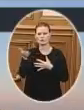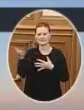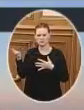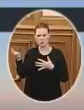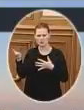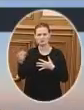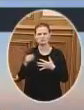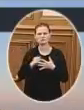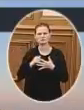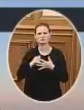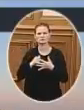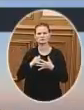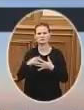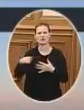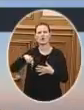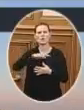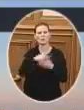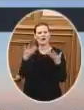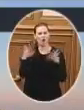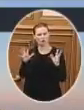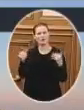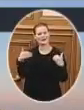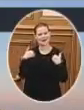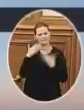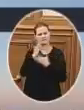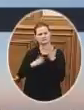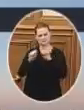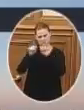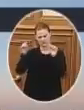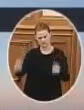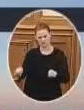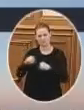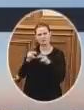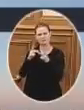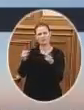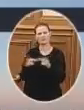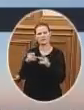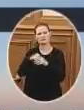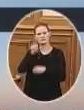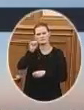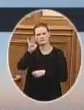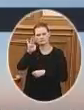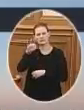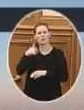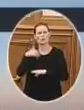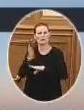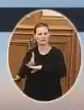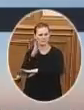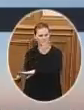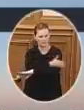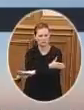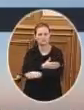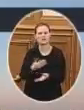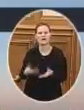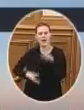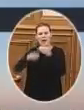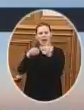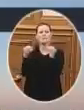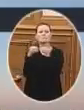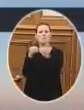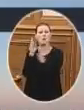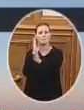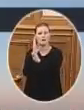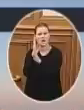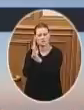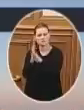the infrastructure we've already got in San Francisco and enhancing it and improving it, adding frequency to transit lines, building on the network we